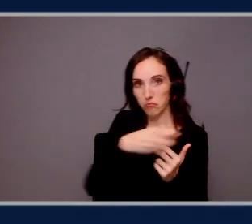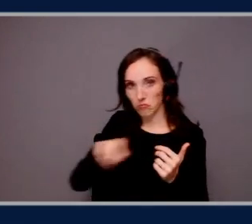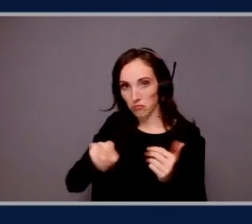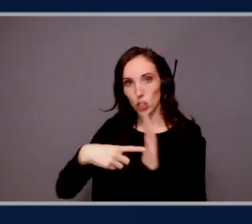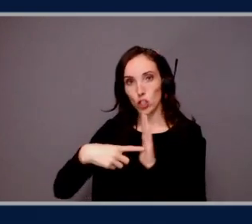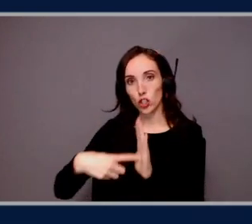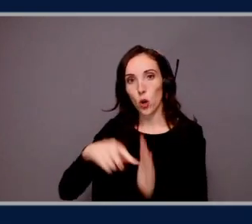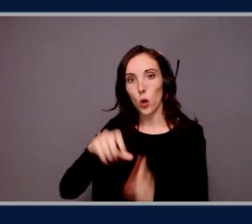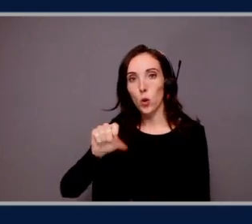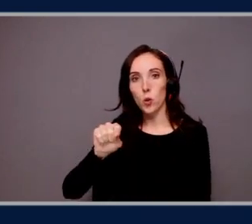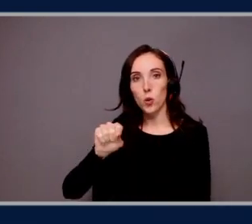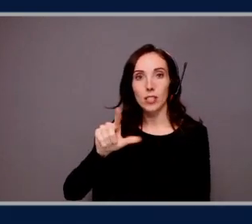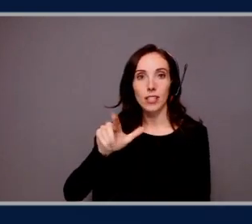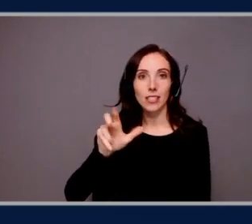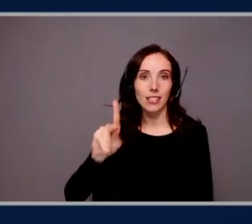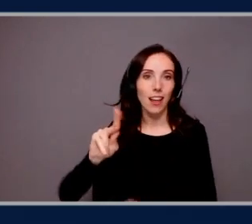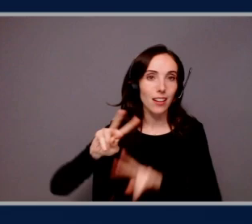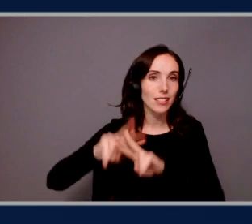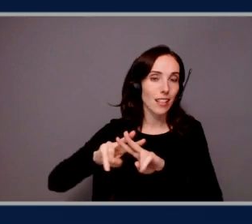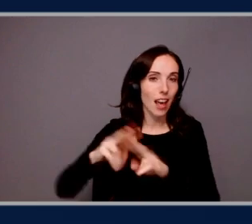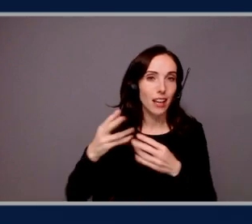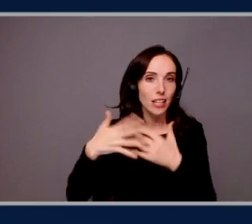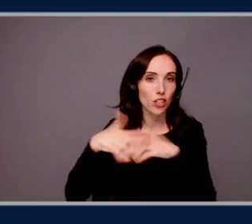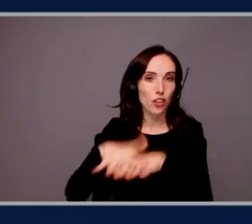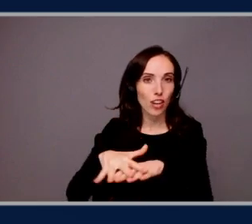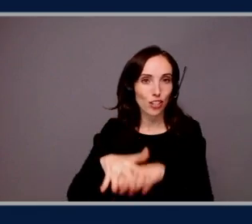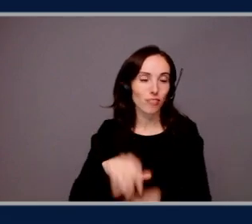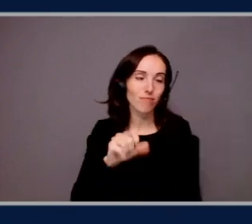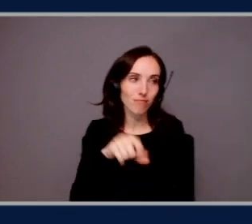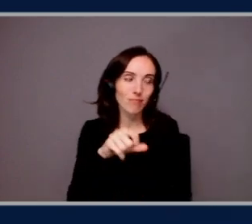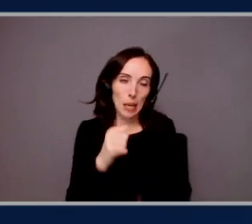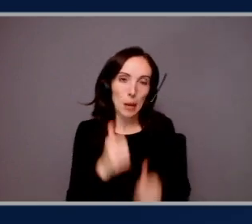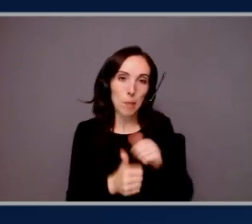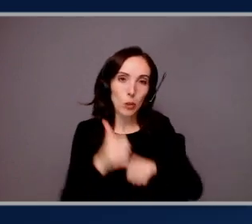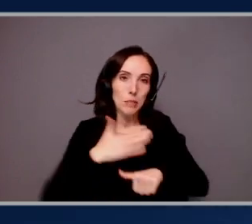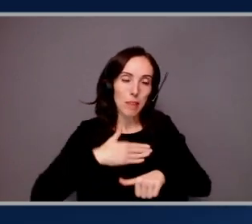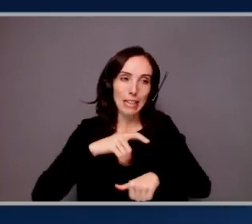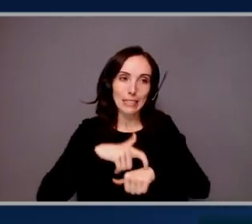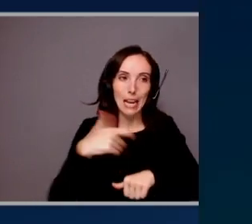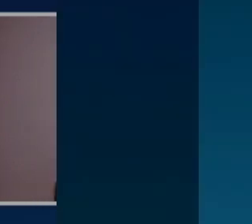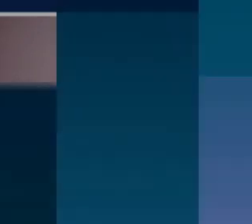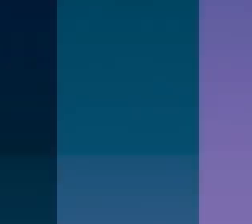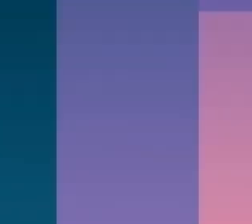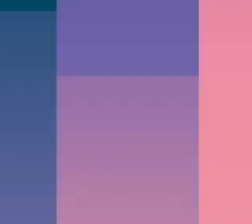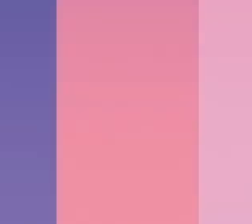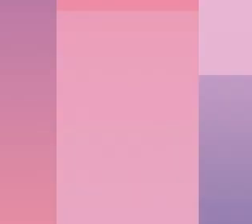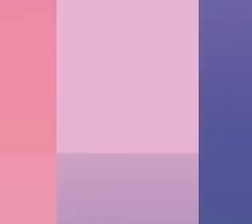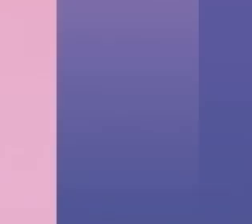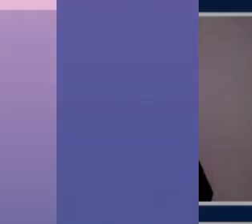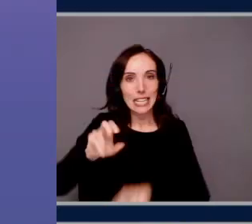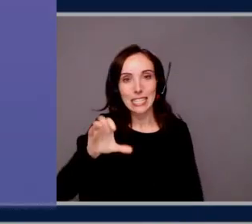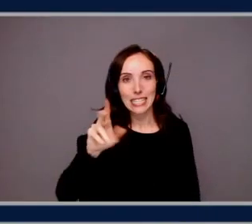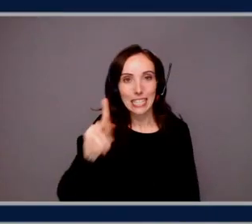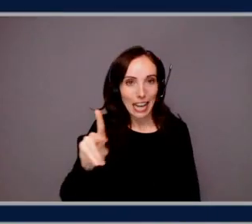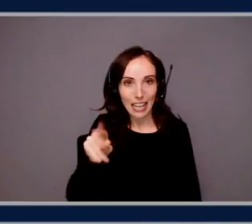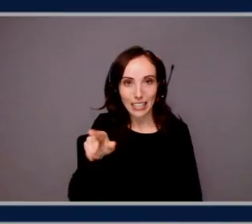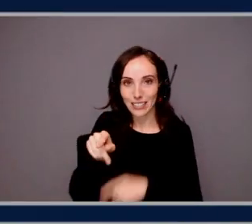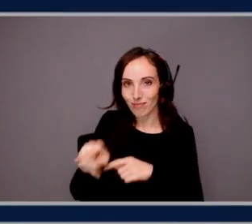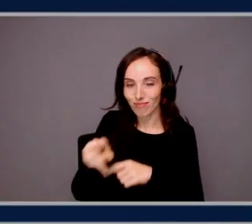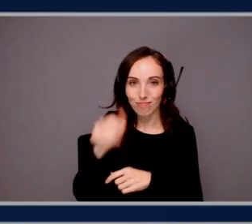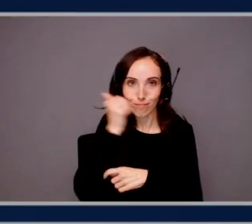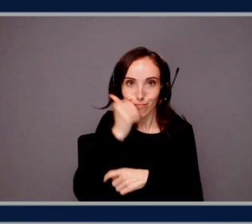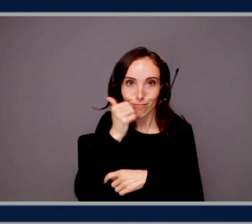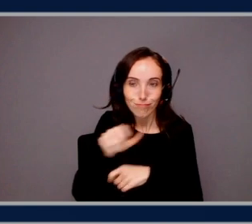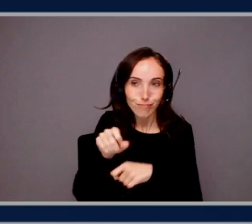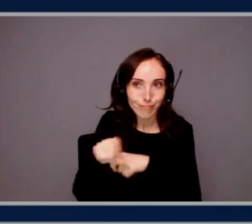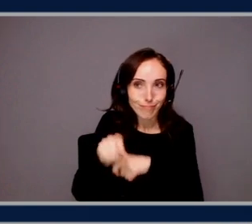demo. because that's where I'm looking for that. That's where I spend most of my time. Because Yeah. I'm slacking So- Jasmine during the day, saying hello and everything. If I could have Q